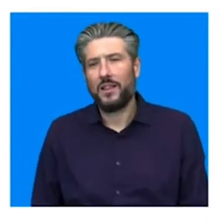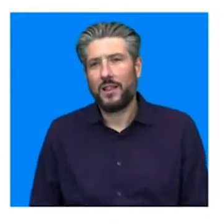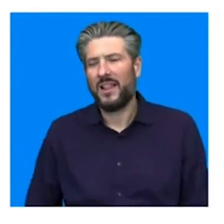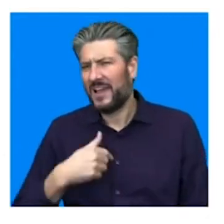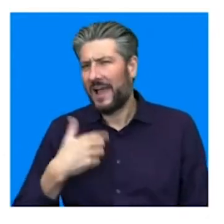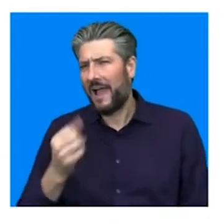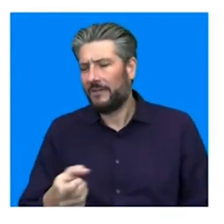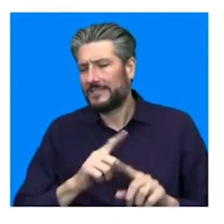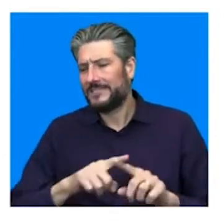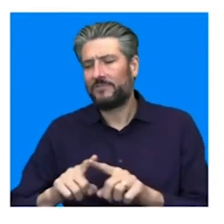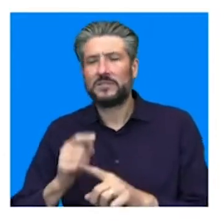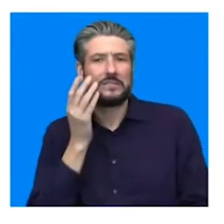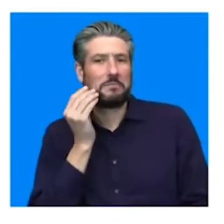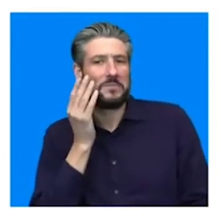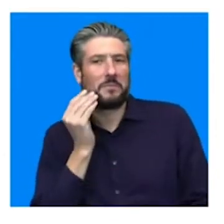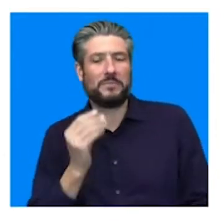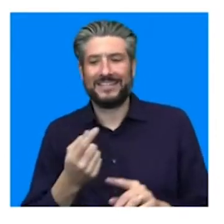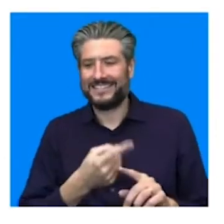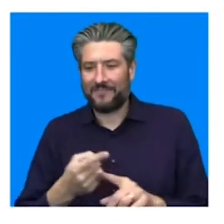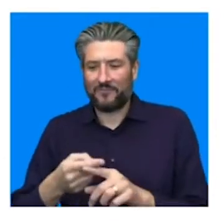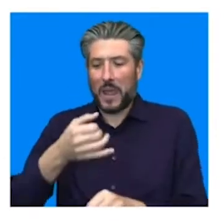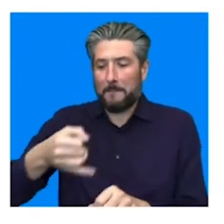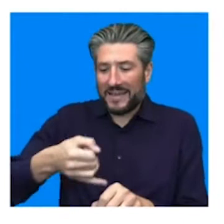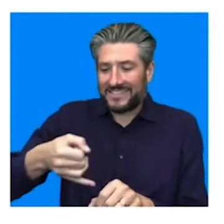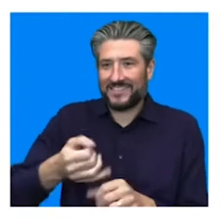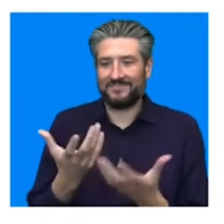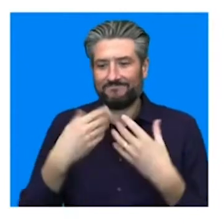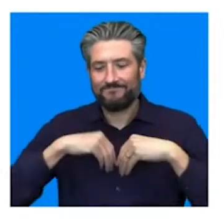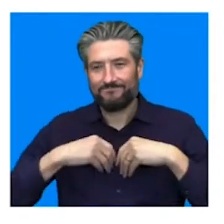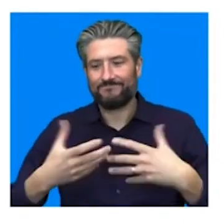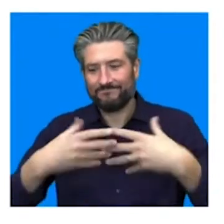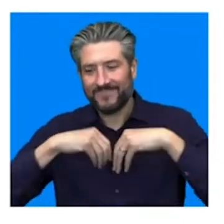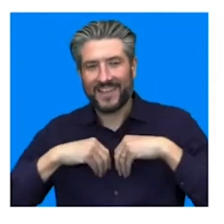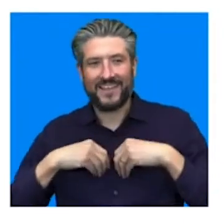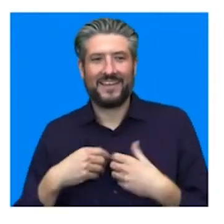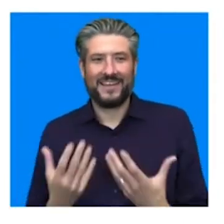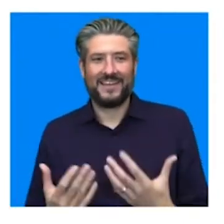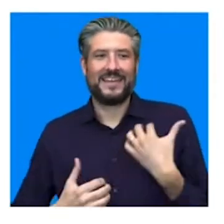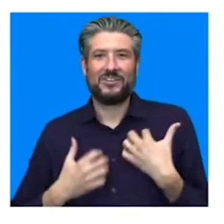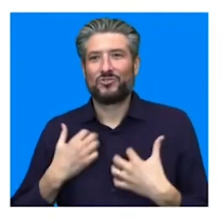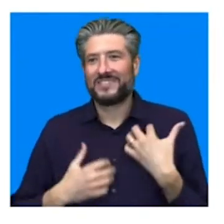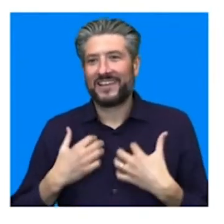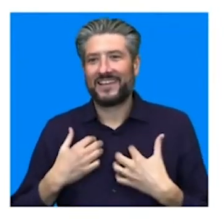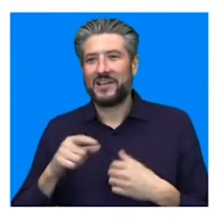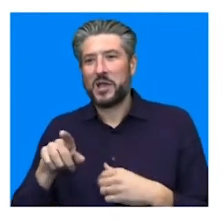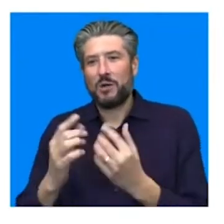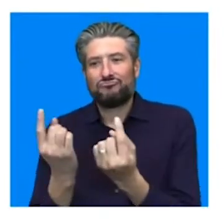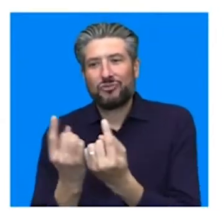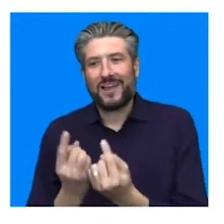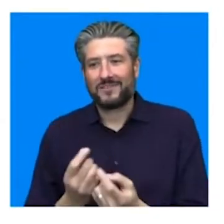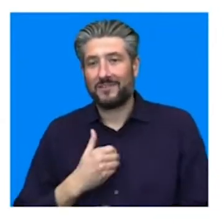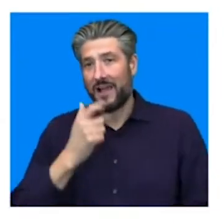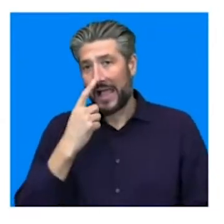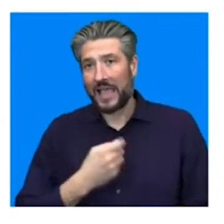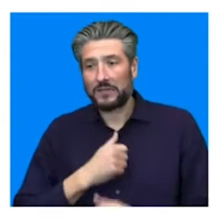user tester, because actually I have so many symptoms that span other products that I can kind of test many things and be quite useful in that sense.